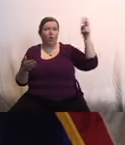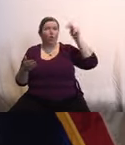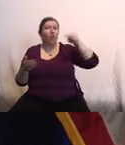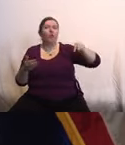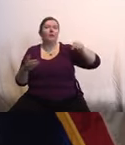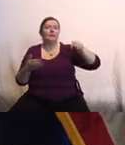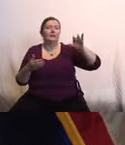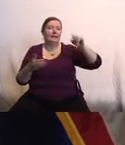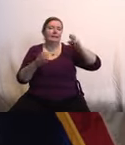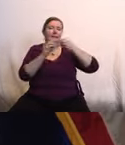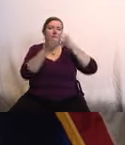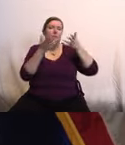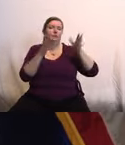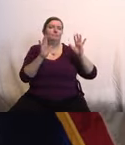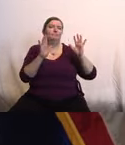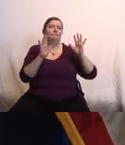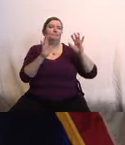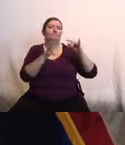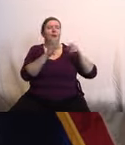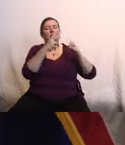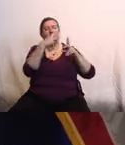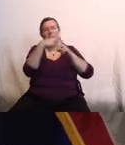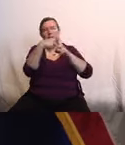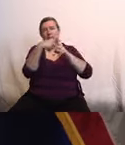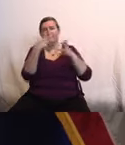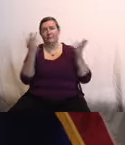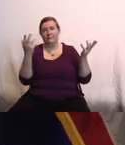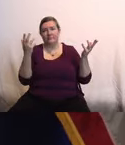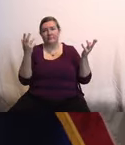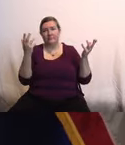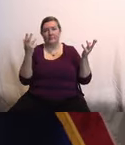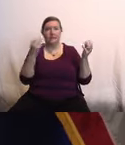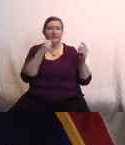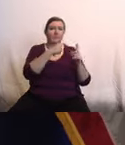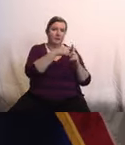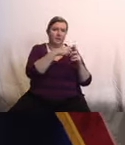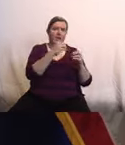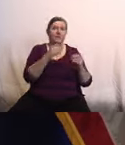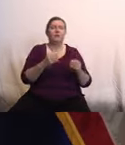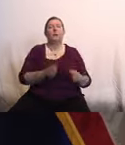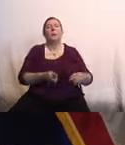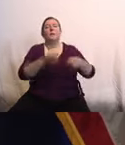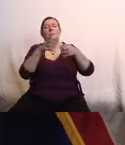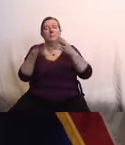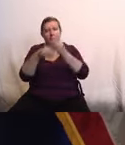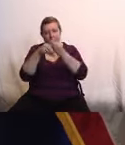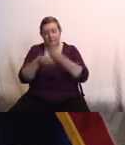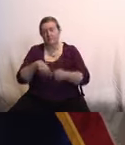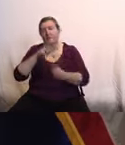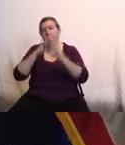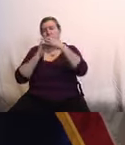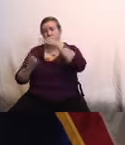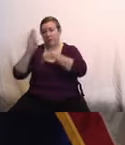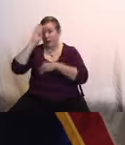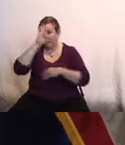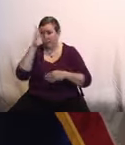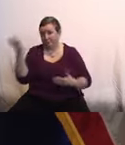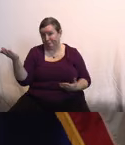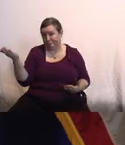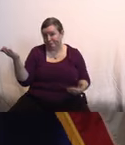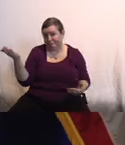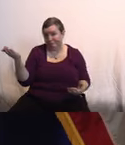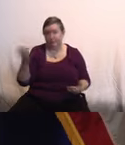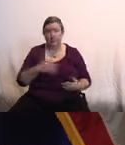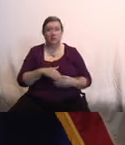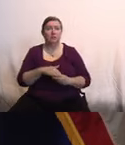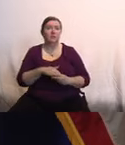and positivity. So we continue to look at all those things, and we will continue to look at all those things. You know, very briefly, I know the Commissioner is